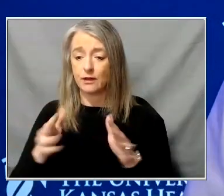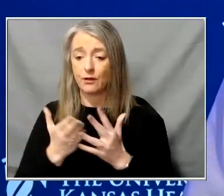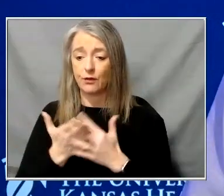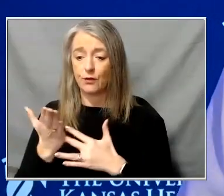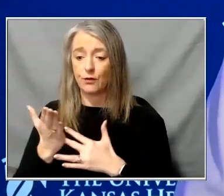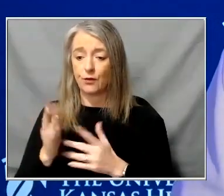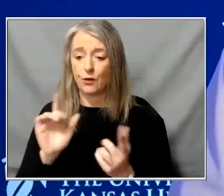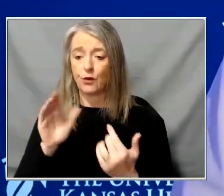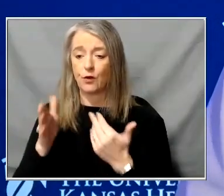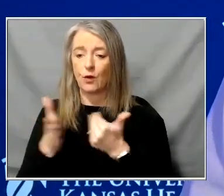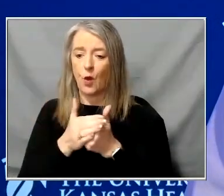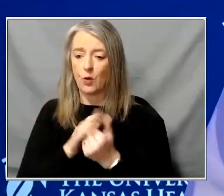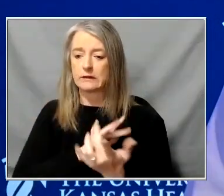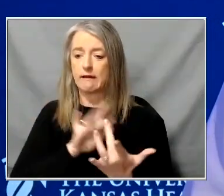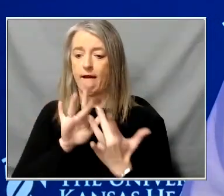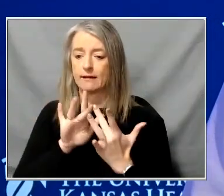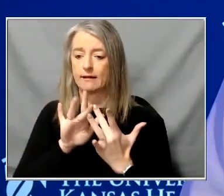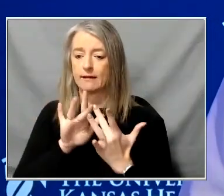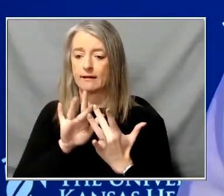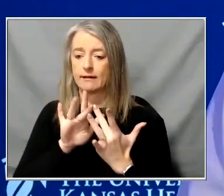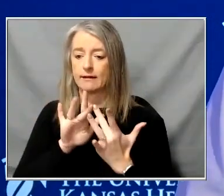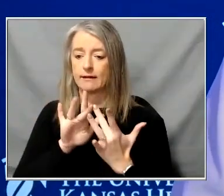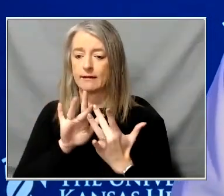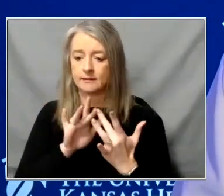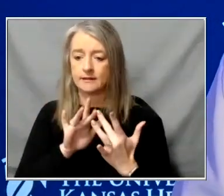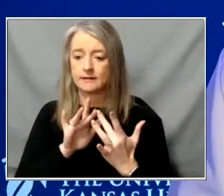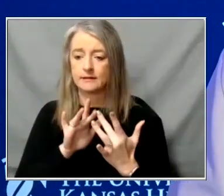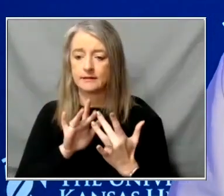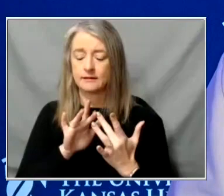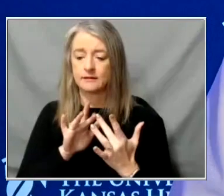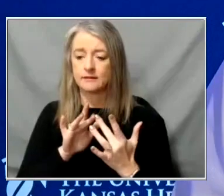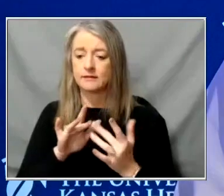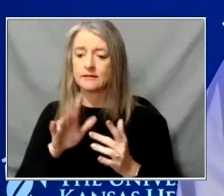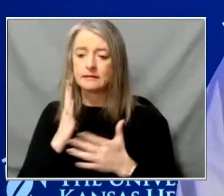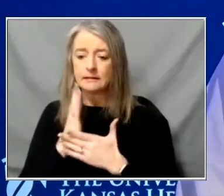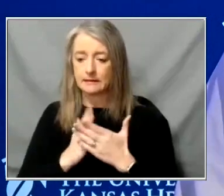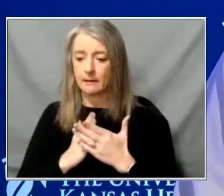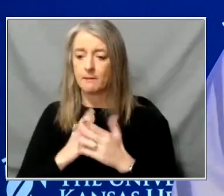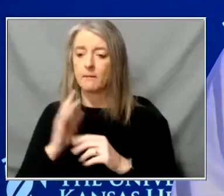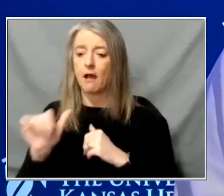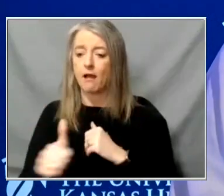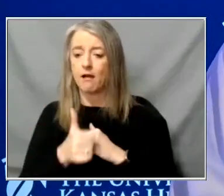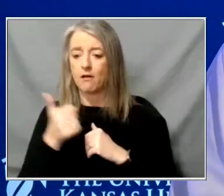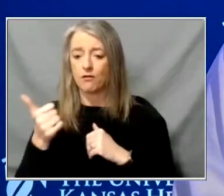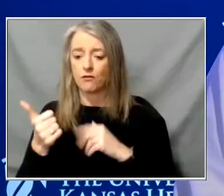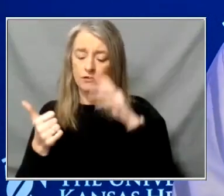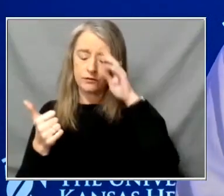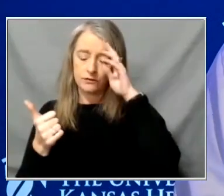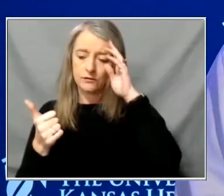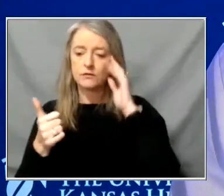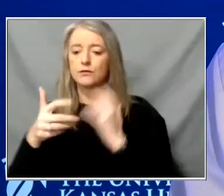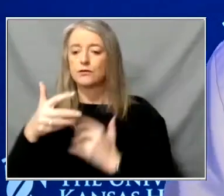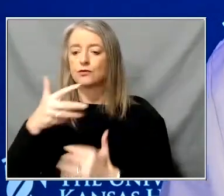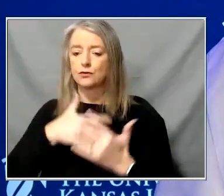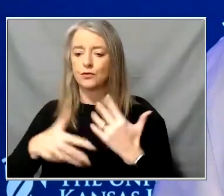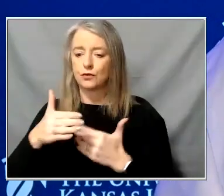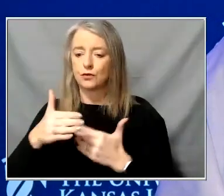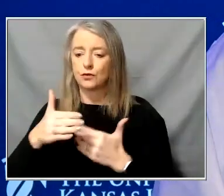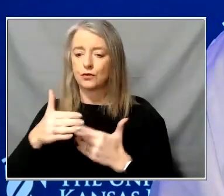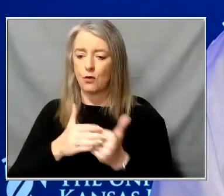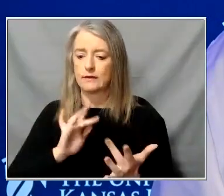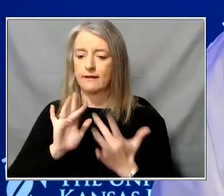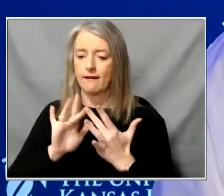the gallbladder lives, maybe 2 or 3 inches from the stomach and the duodenum. So there's a lot of overlap with the